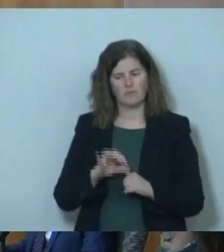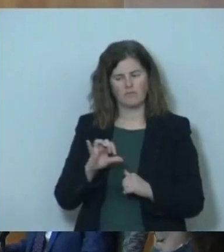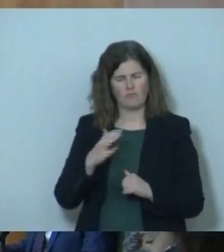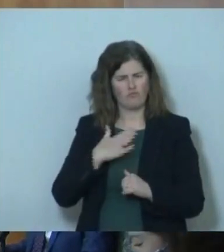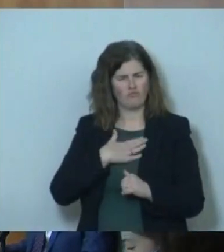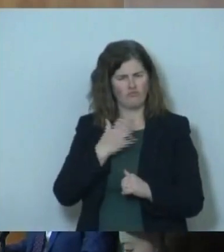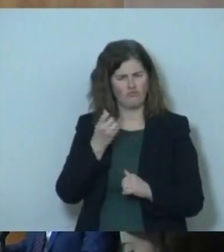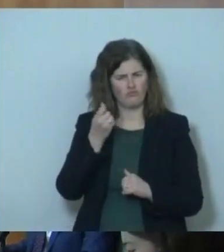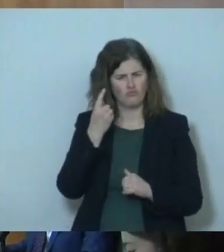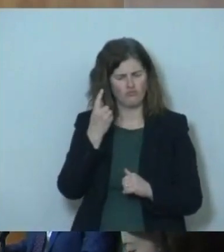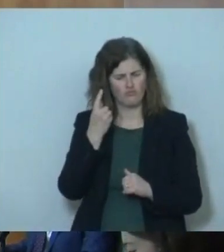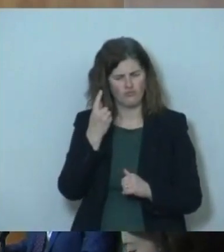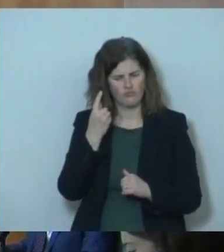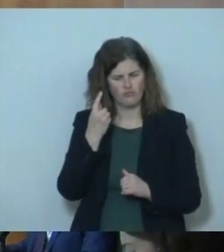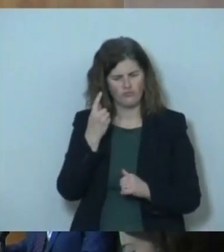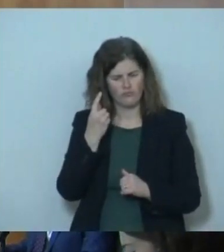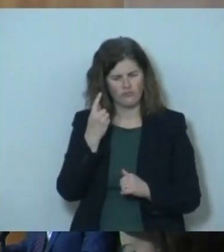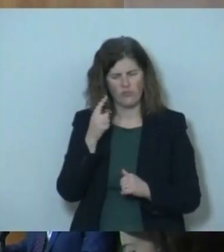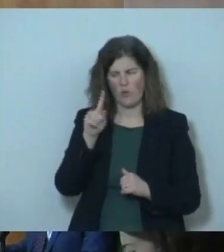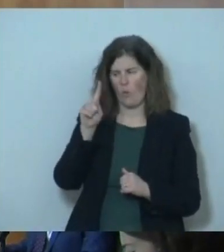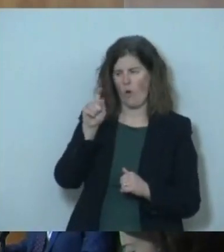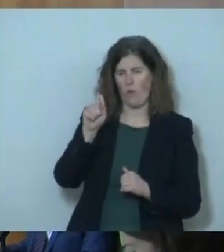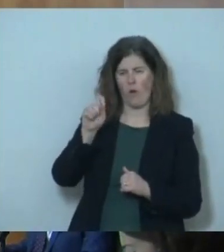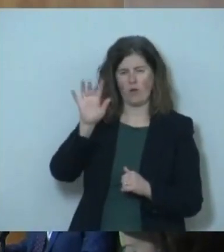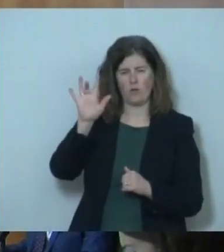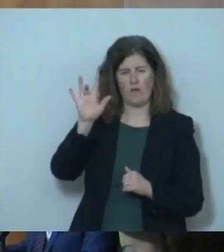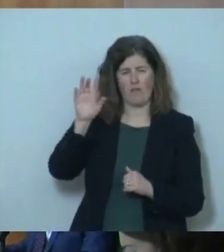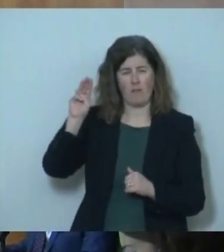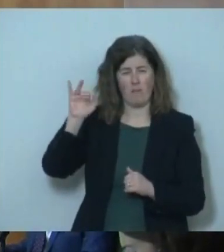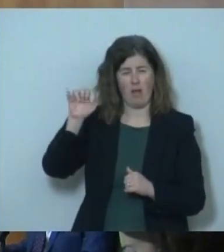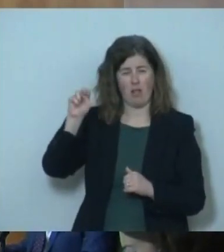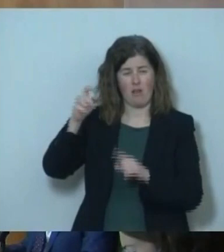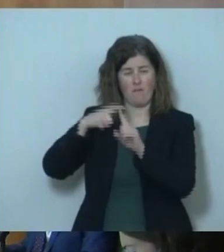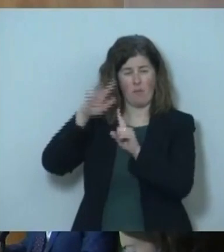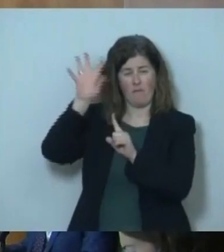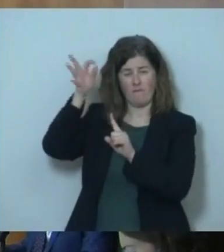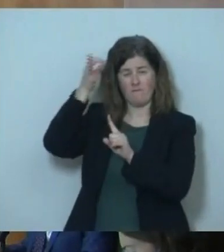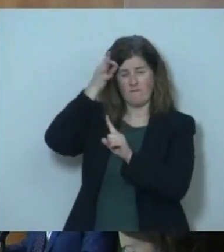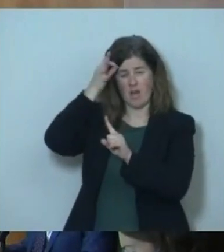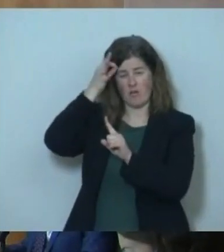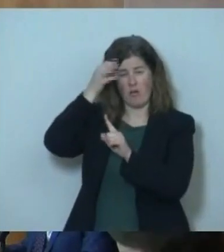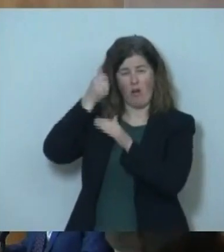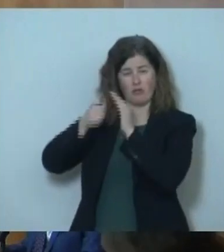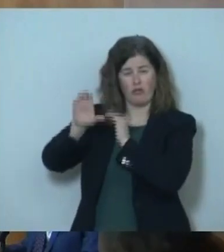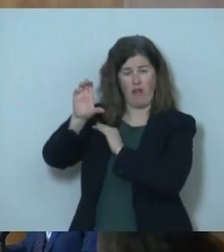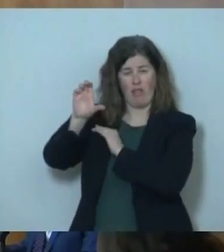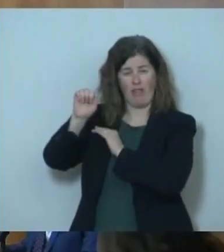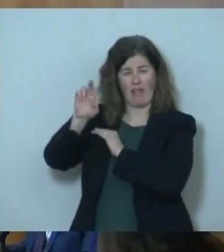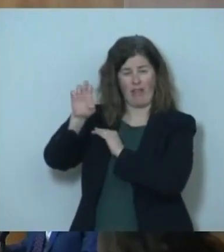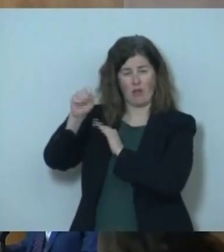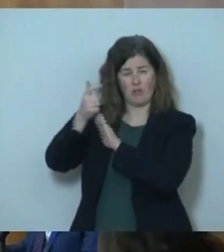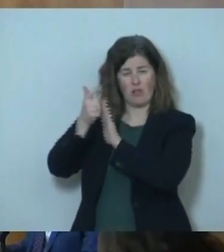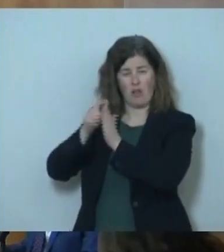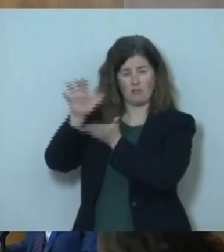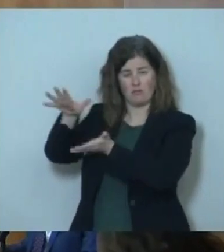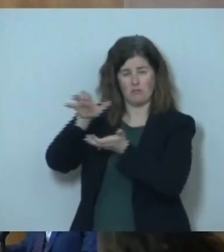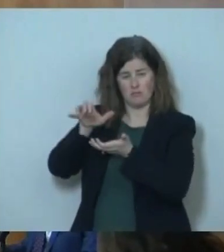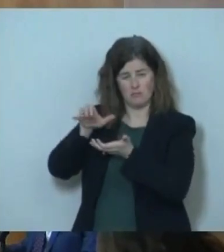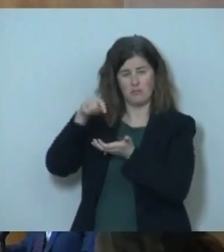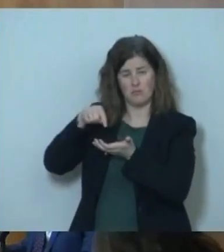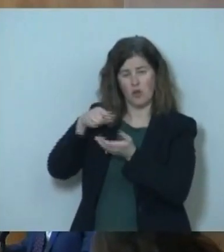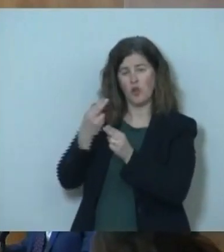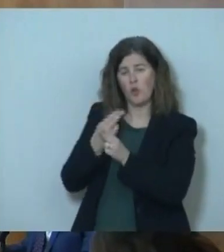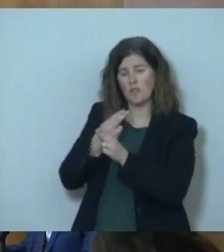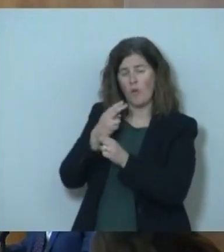that the 1.25 million from the federal government under the CARES Act was earmarked for COVID